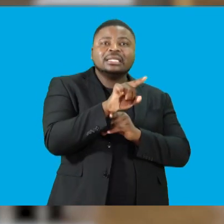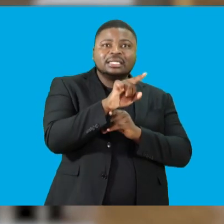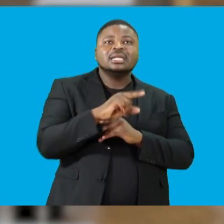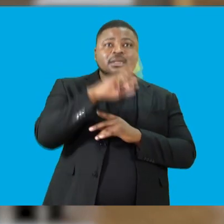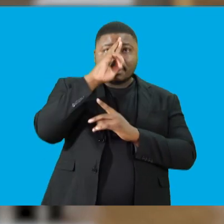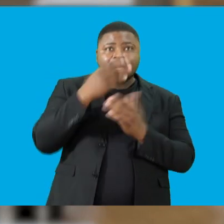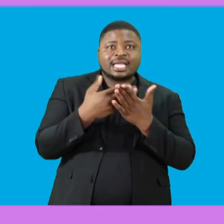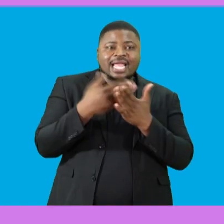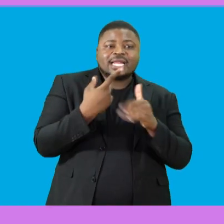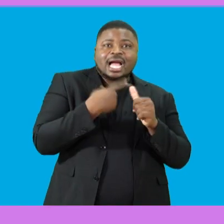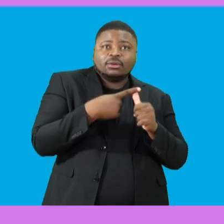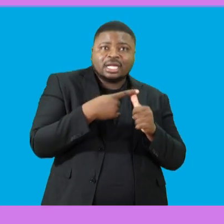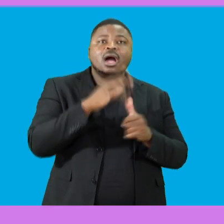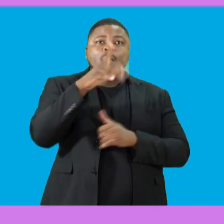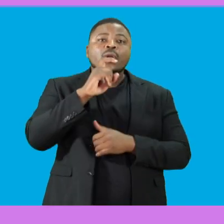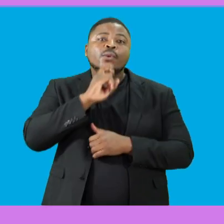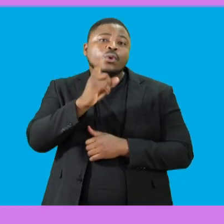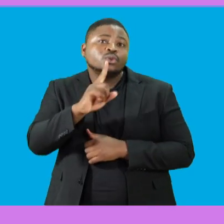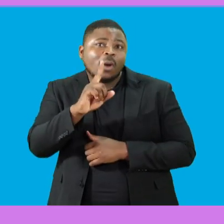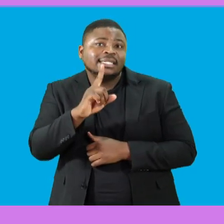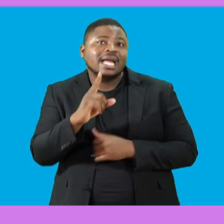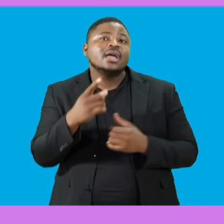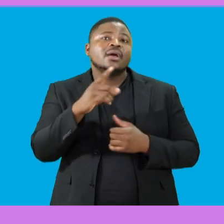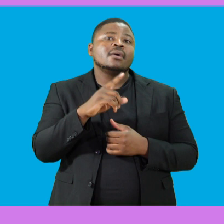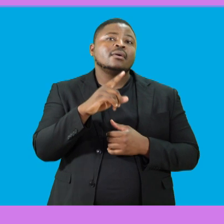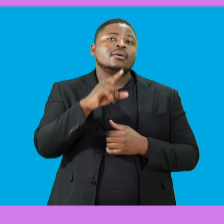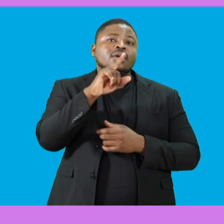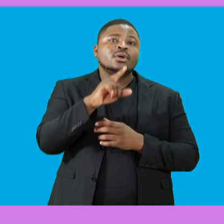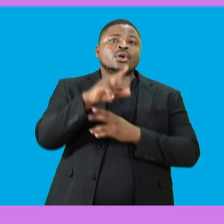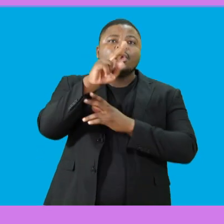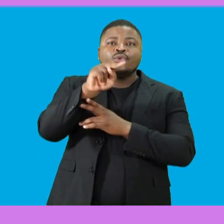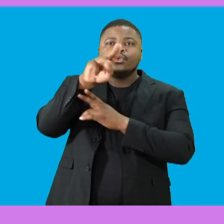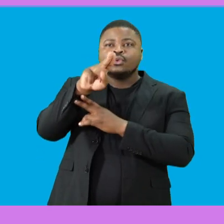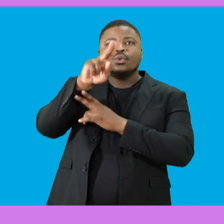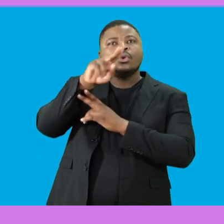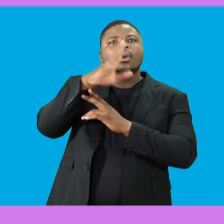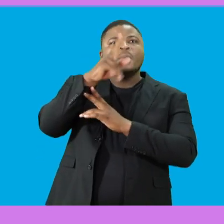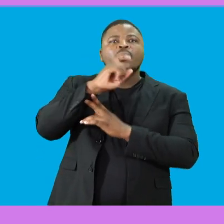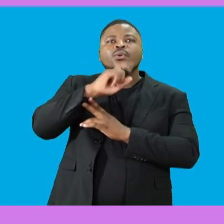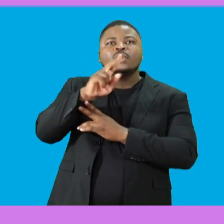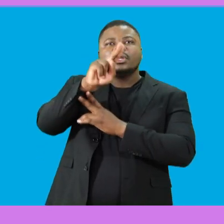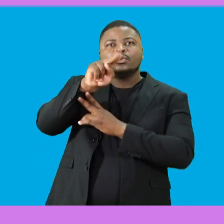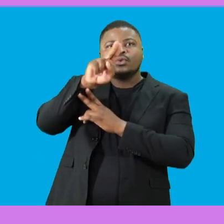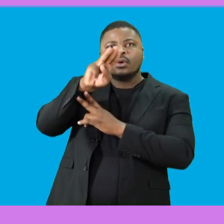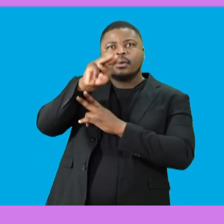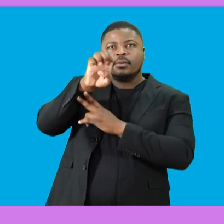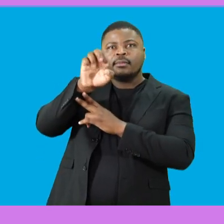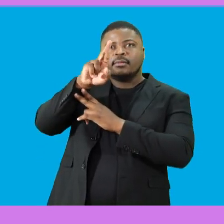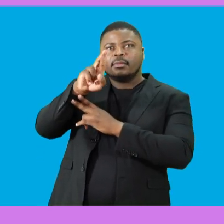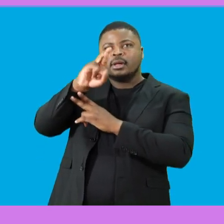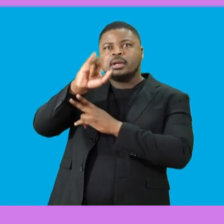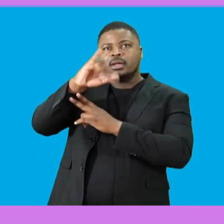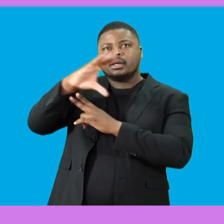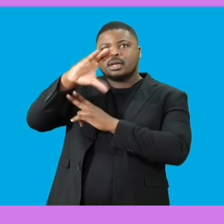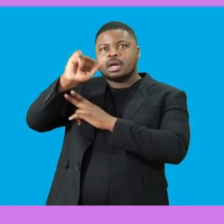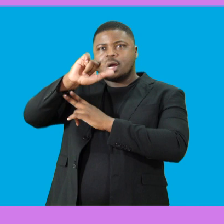that can be counted is going to be, let's write it correctly, numerical. Data that can be counted